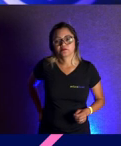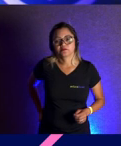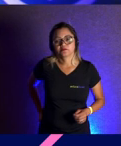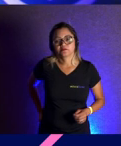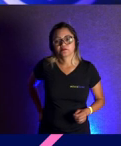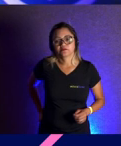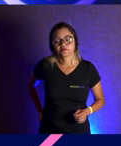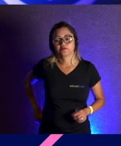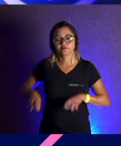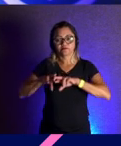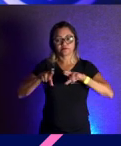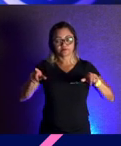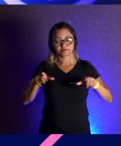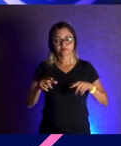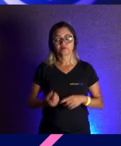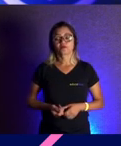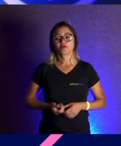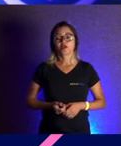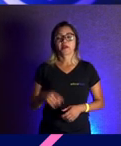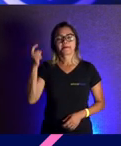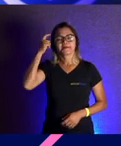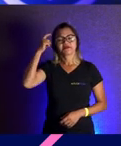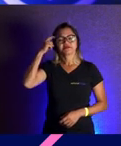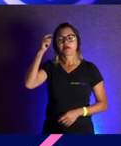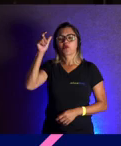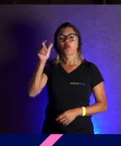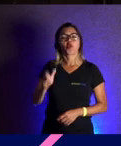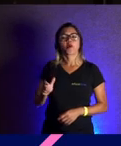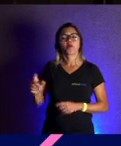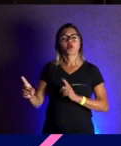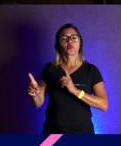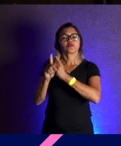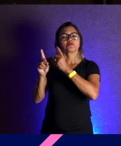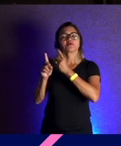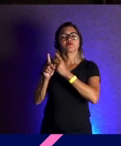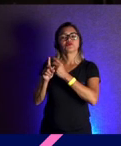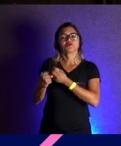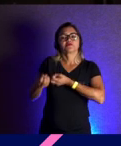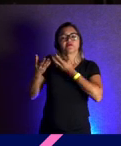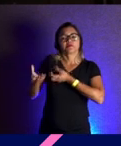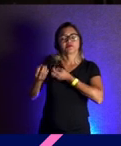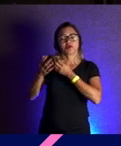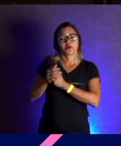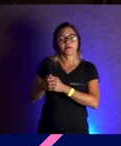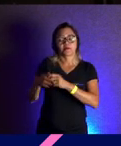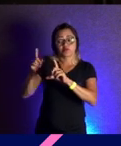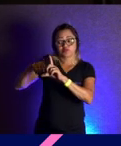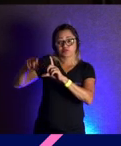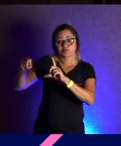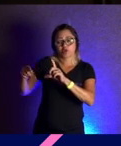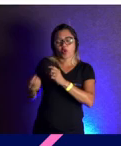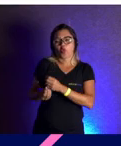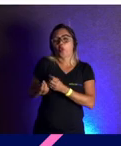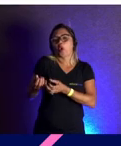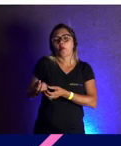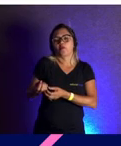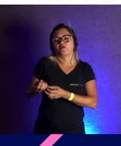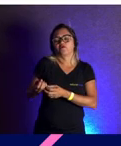When we think about how we have data, the first thing we think about is how was this data created?